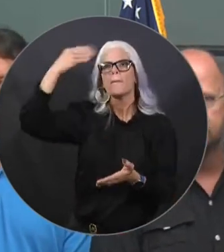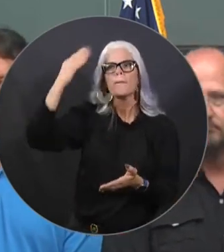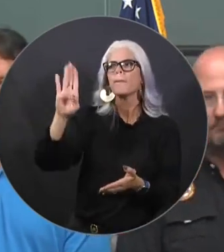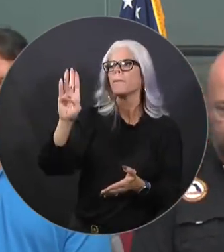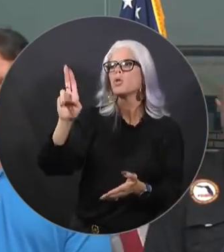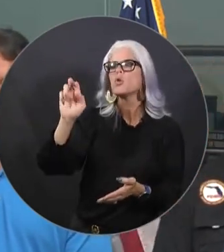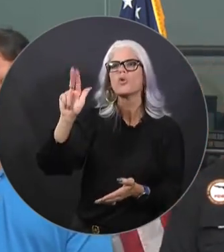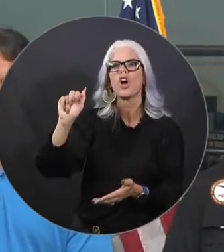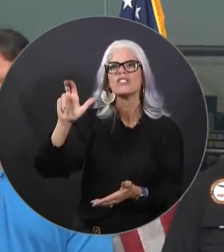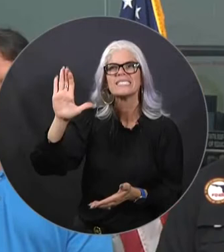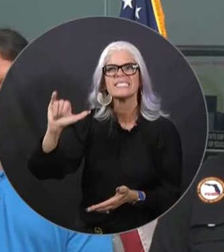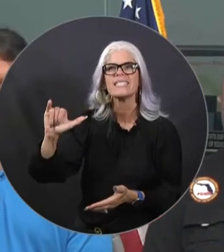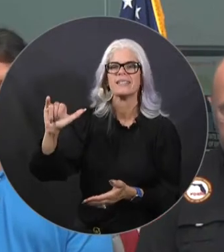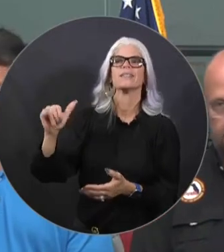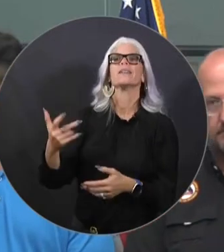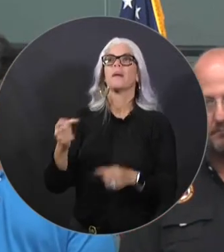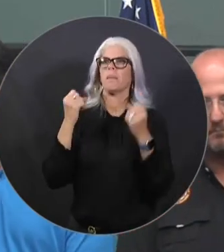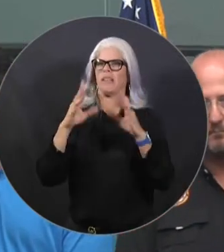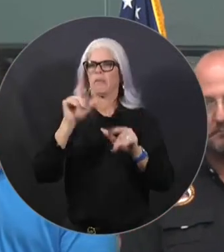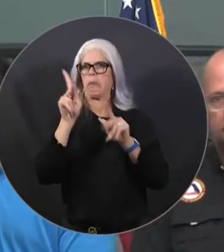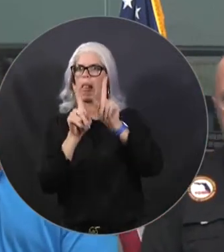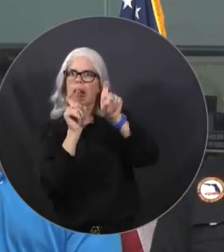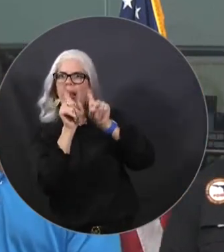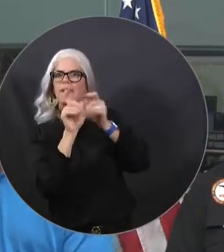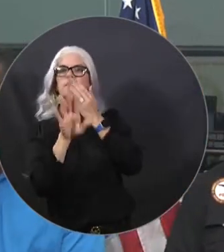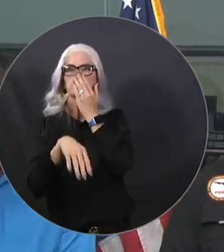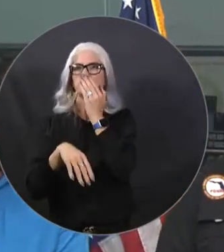Governor, you've been in frequent conversation with the White